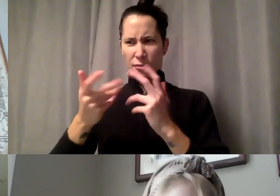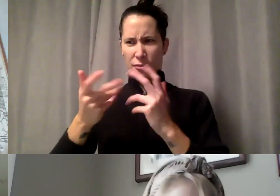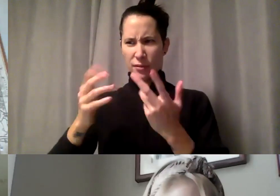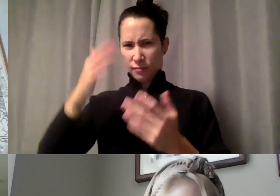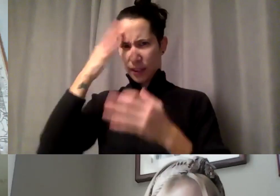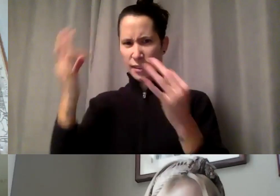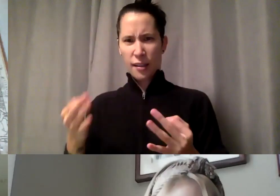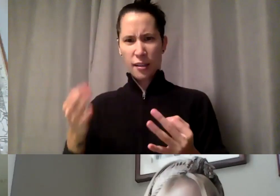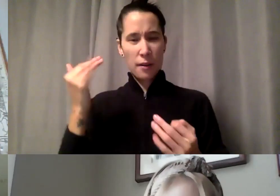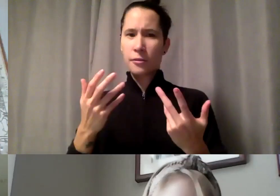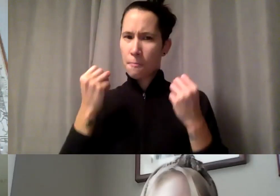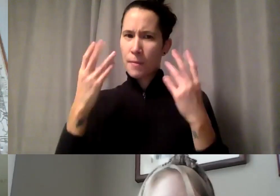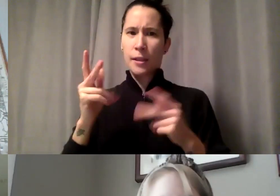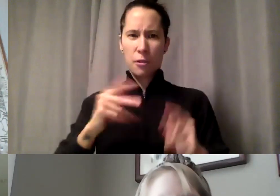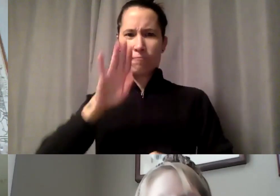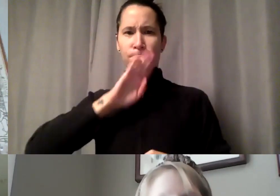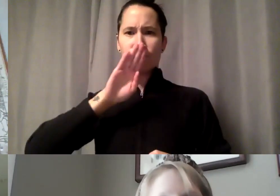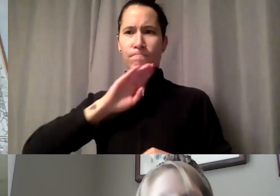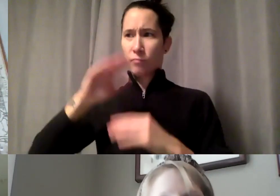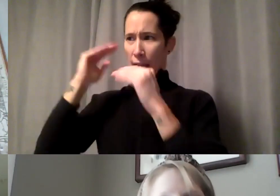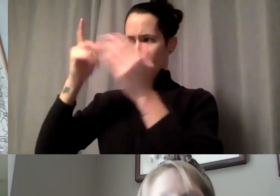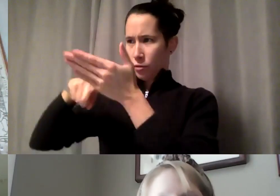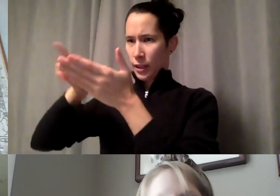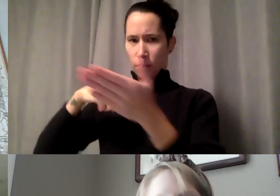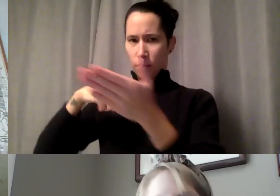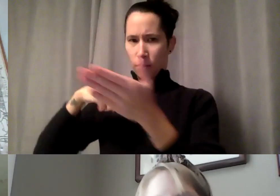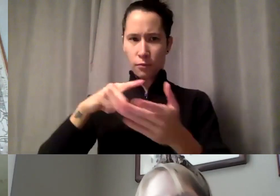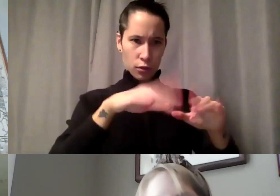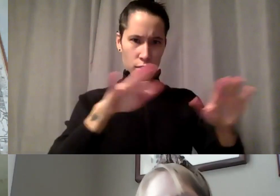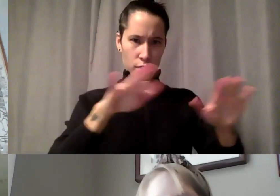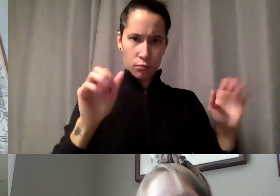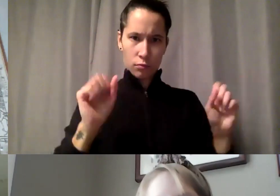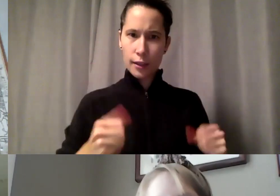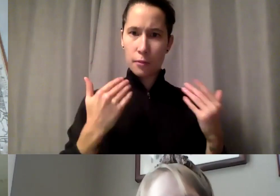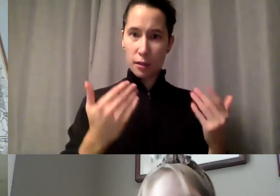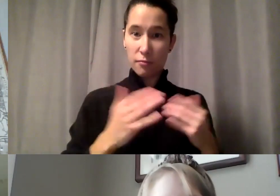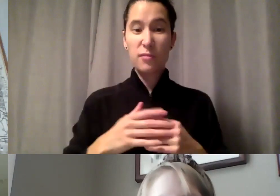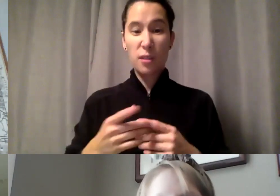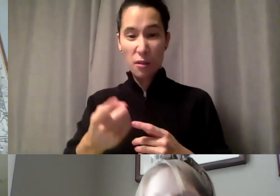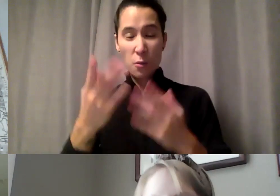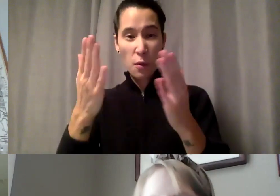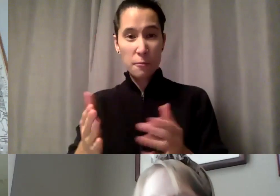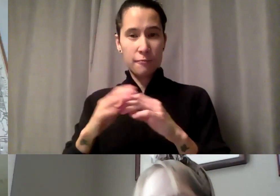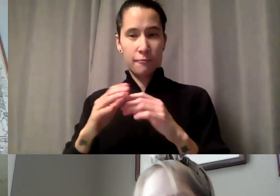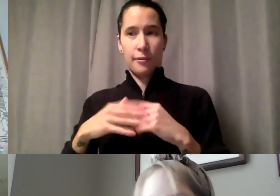real frustration around. So in this example, I have a 19-year-old who's been billeting with an 18-year-old. They just